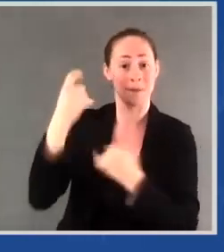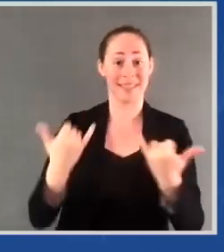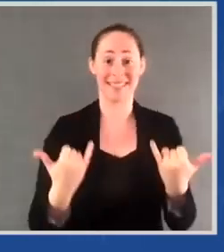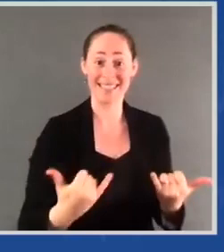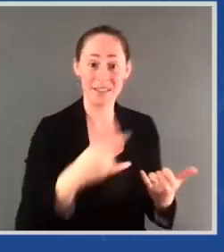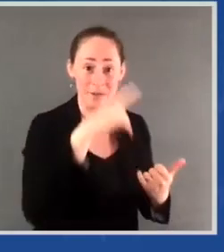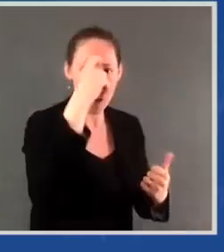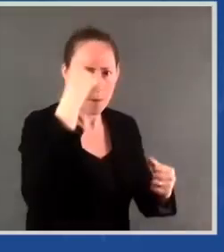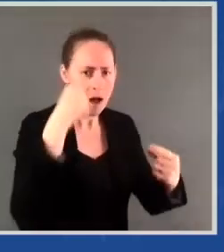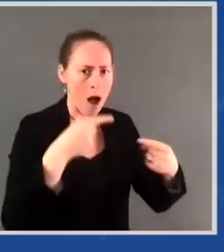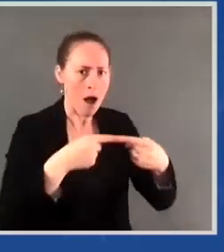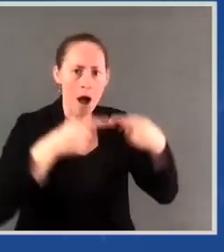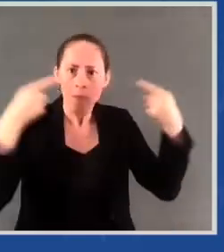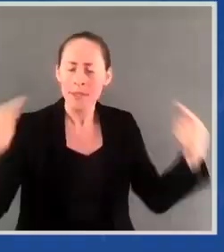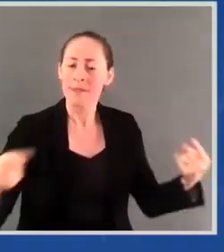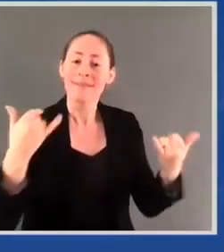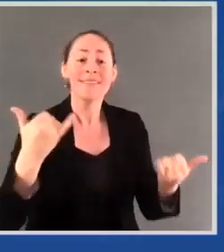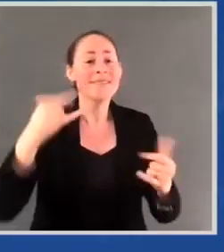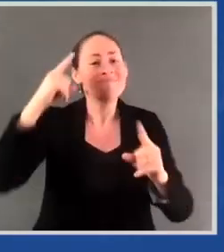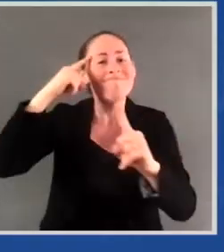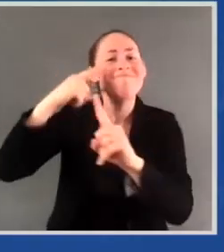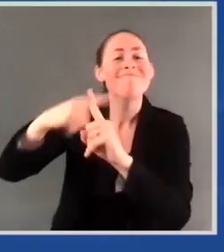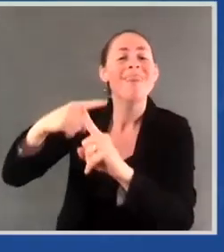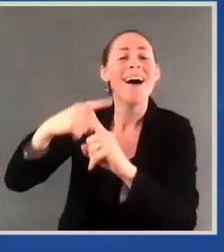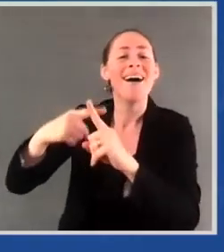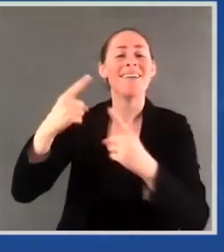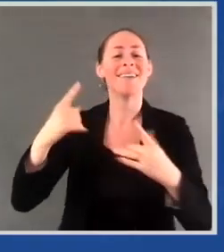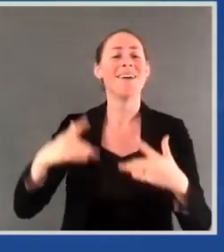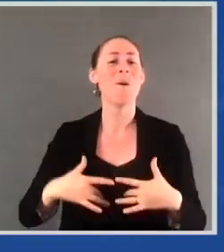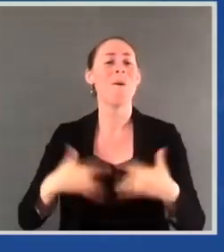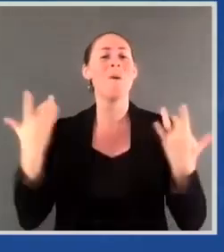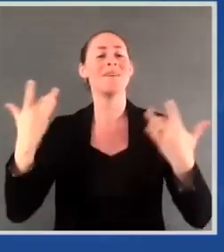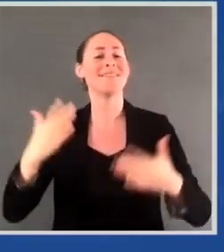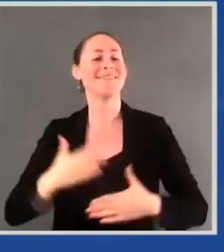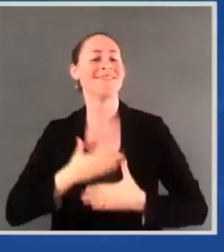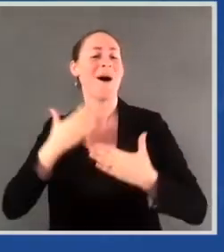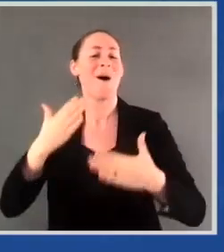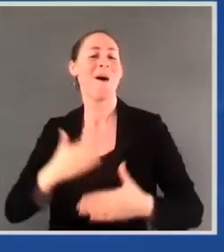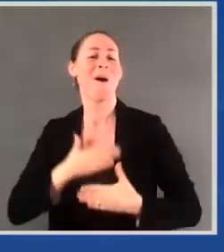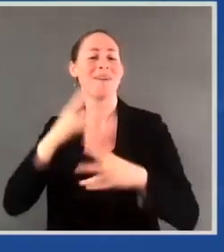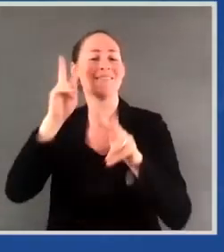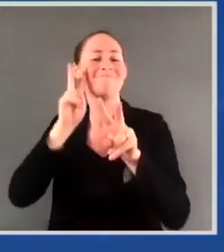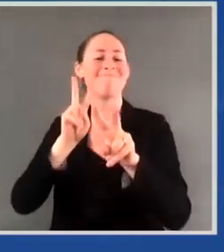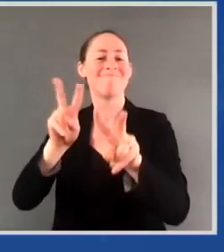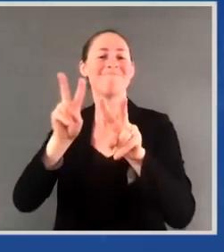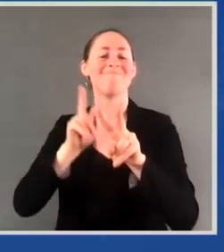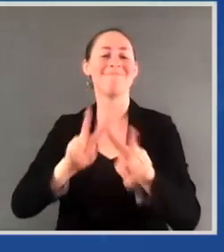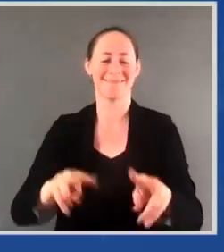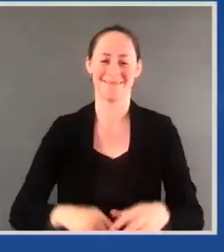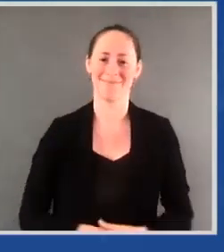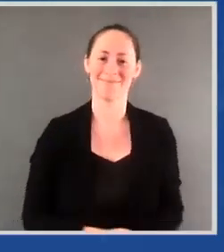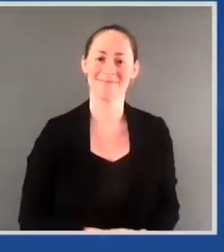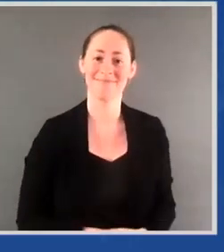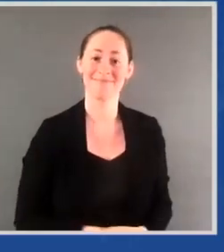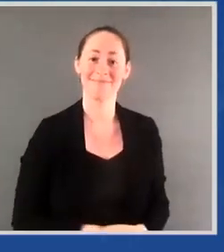prayerfully a summer of joy. But as I promised you from the beginning, I will always give it to you